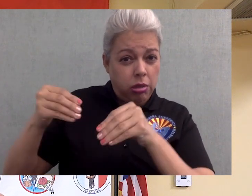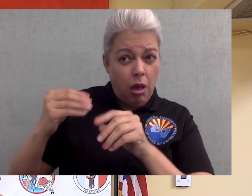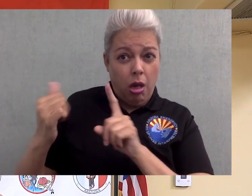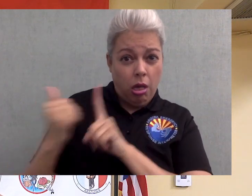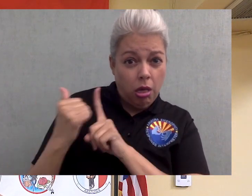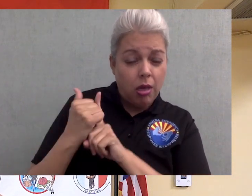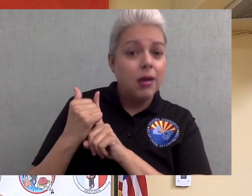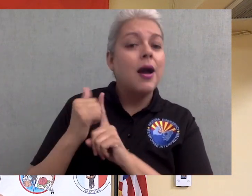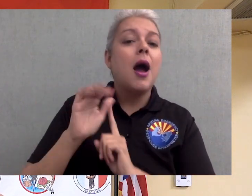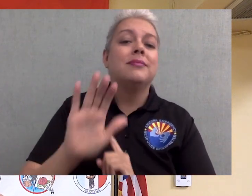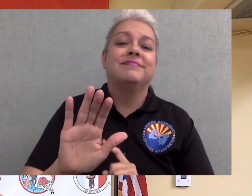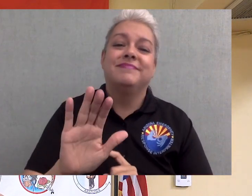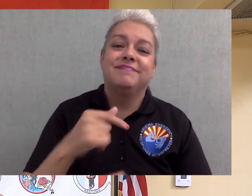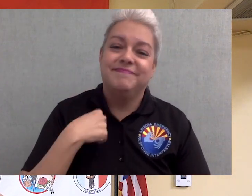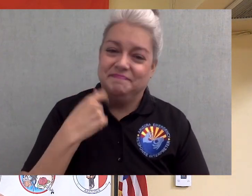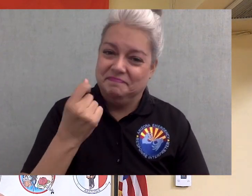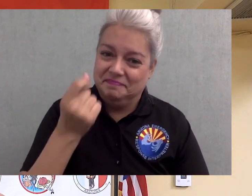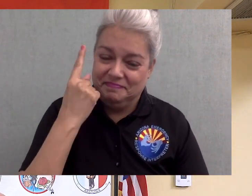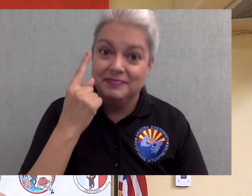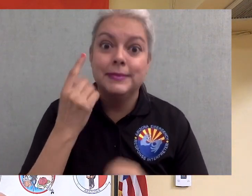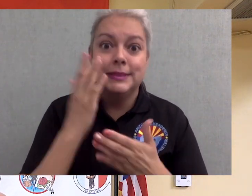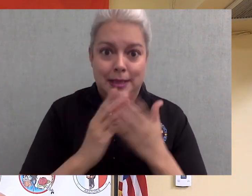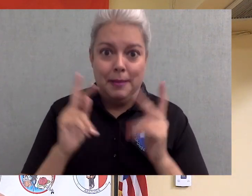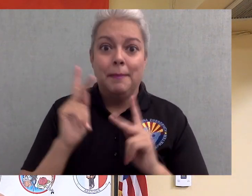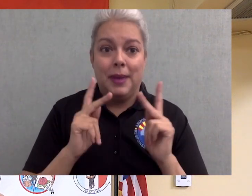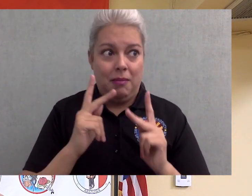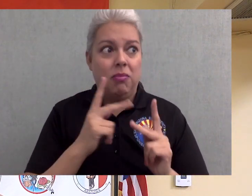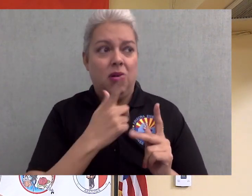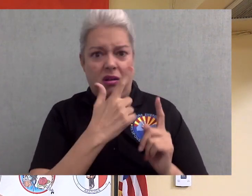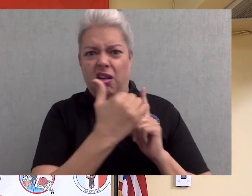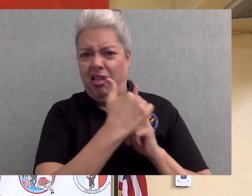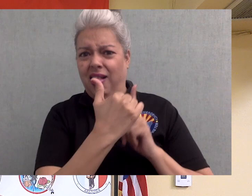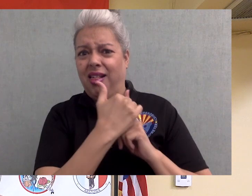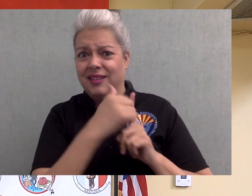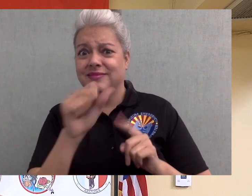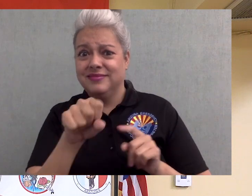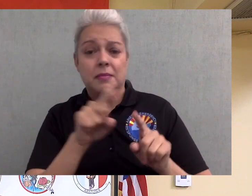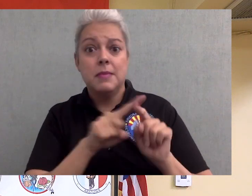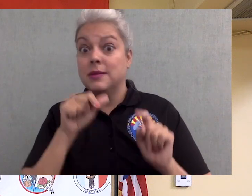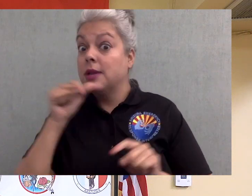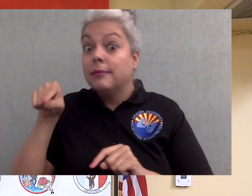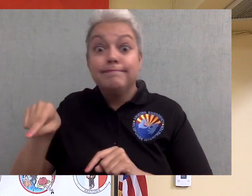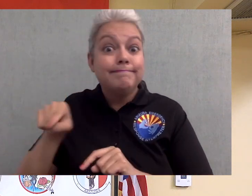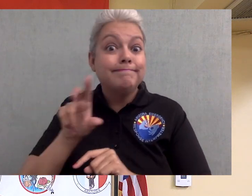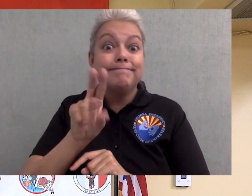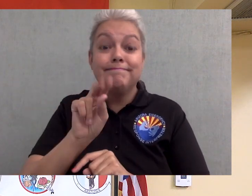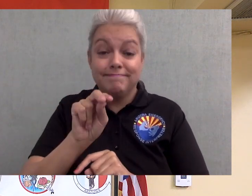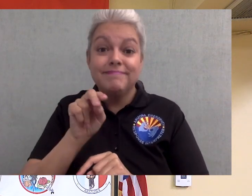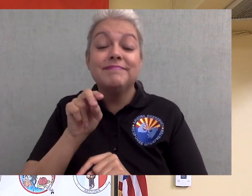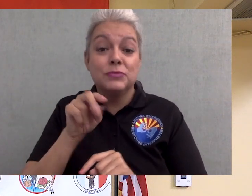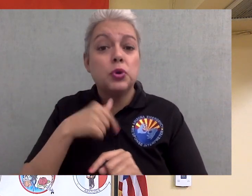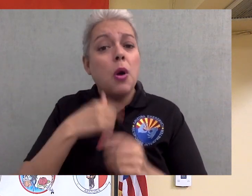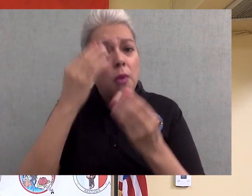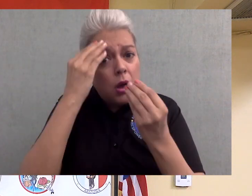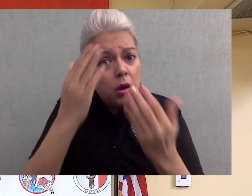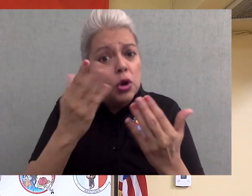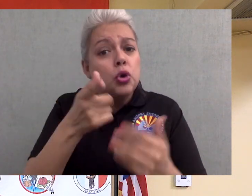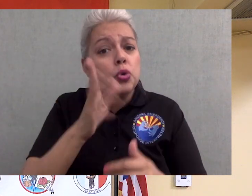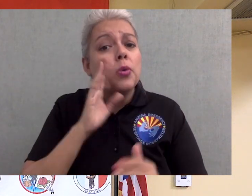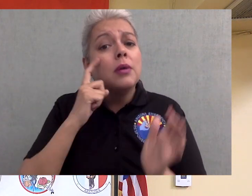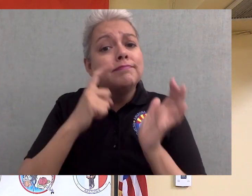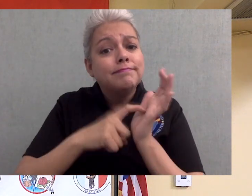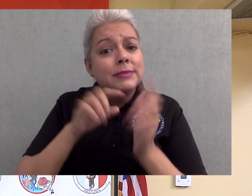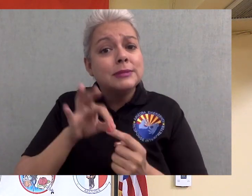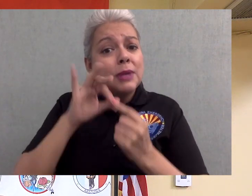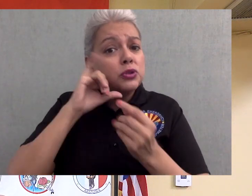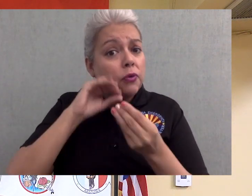lot of phone calls recently from different scams. So one thing I want to share is that you will see